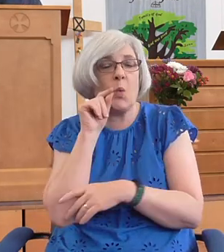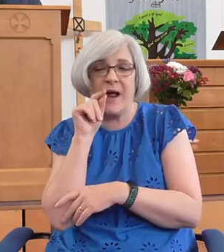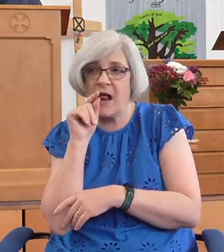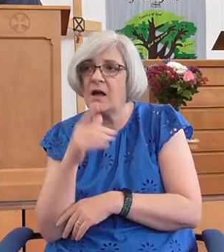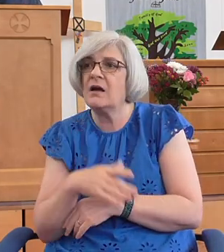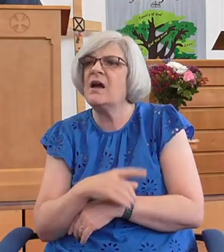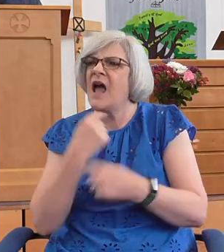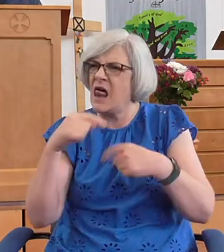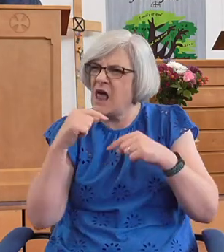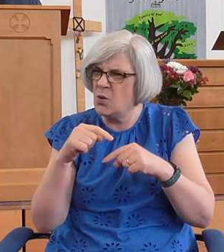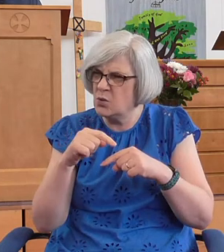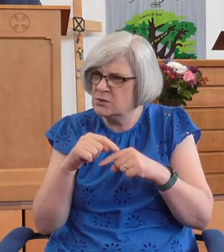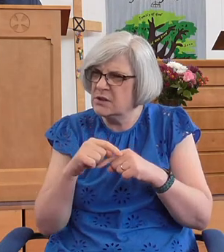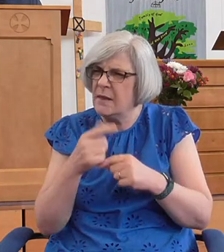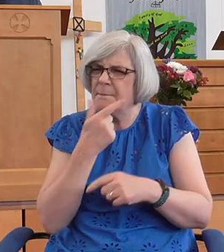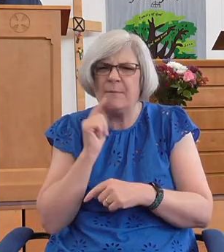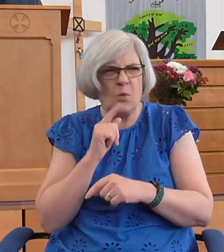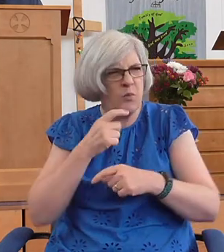the toughest of times.